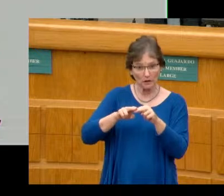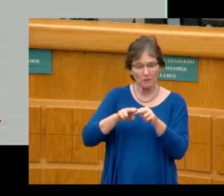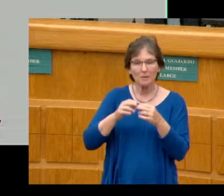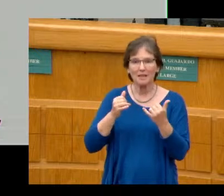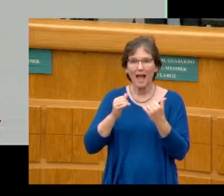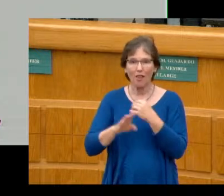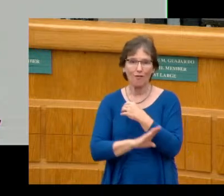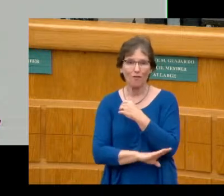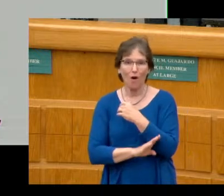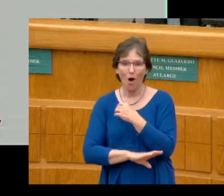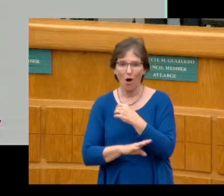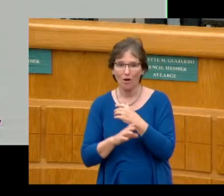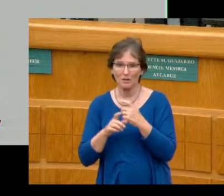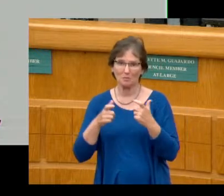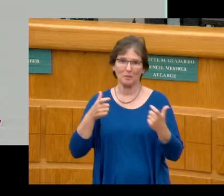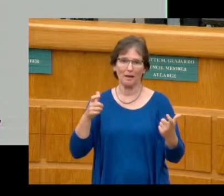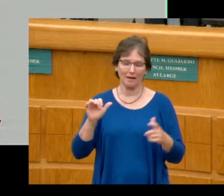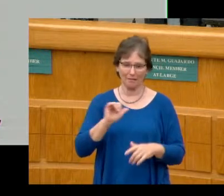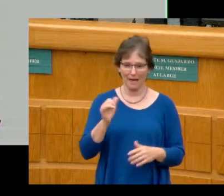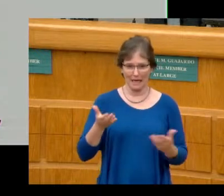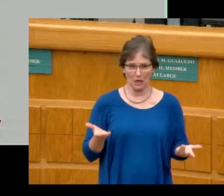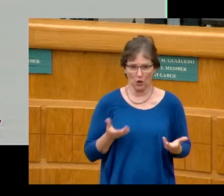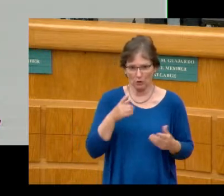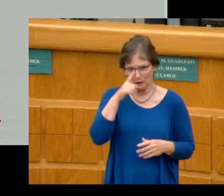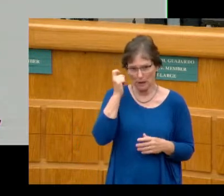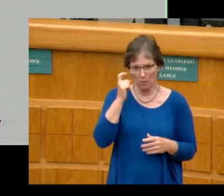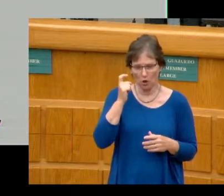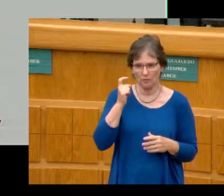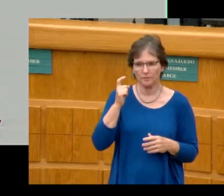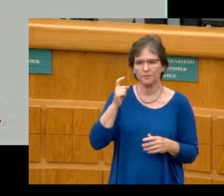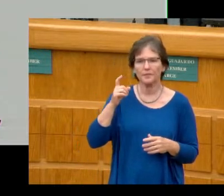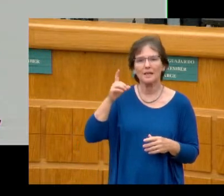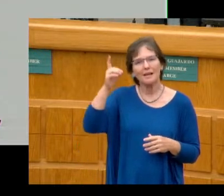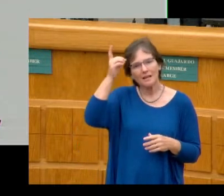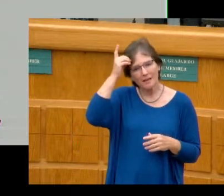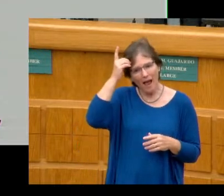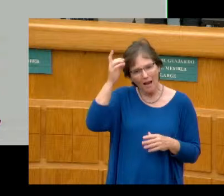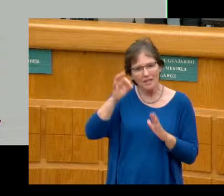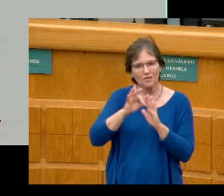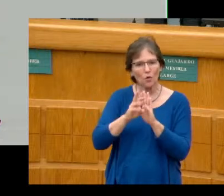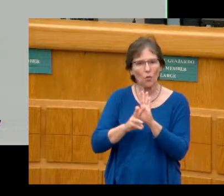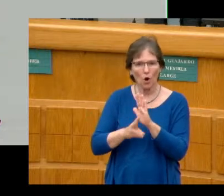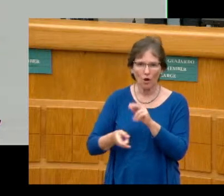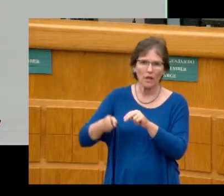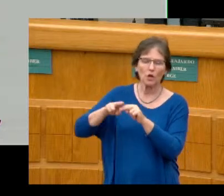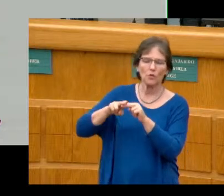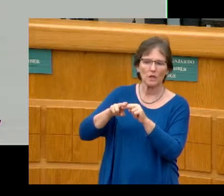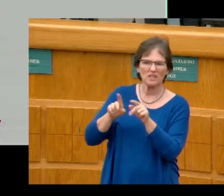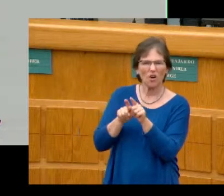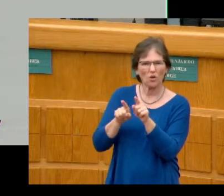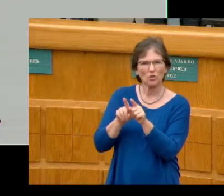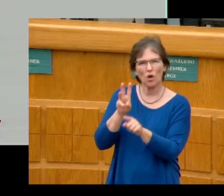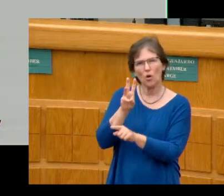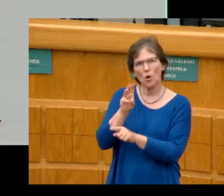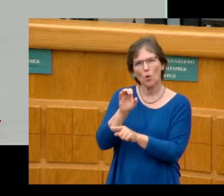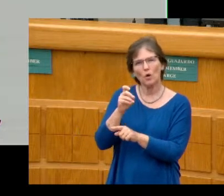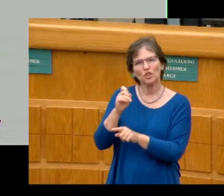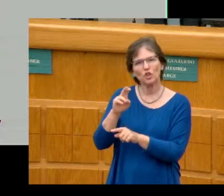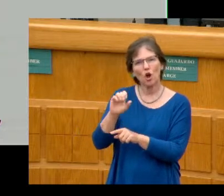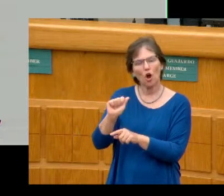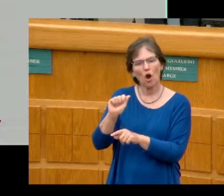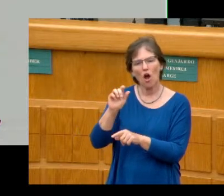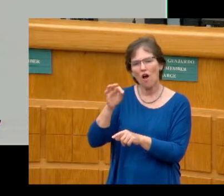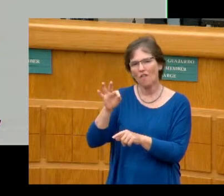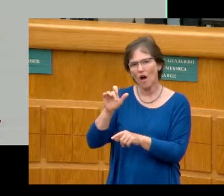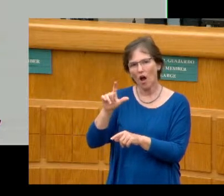up means more or as much as we did during the summer. So El Paso, Lubbock, Amarillo, they're in a